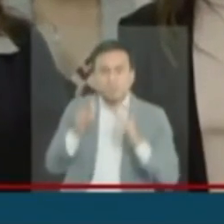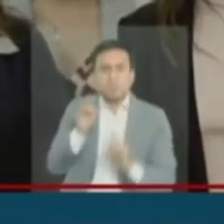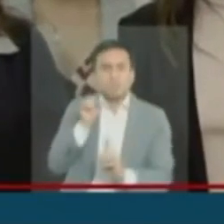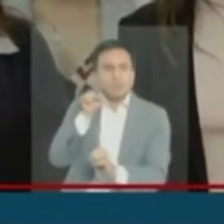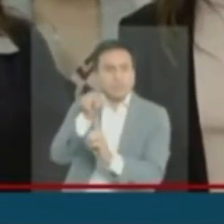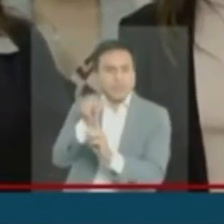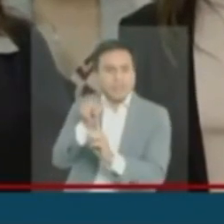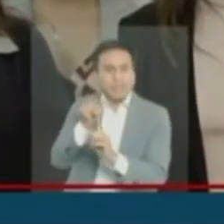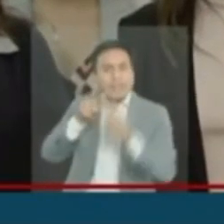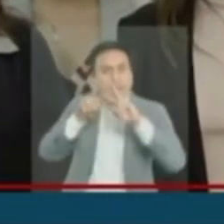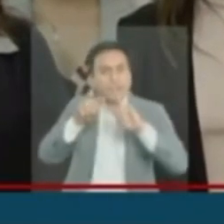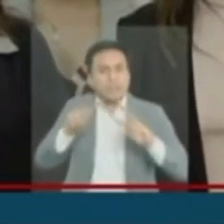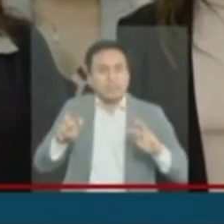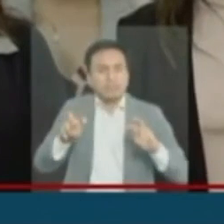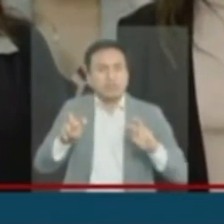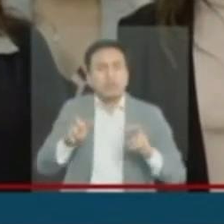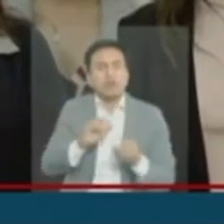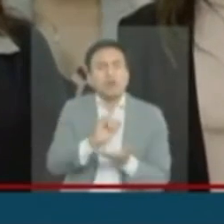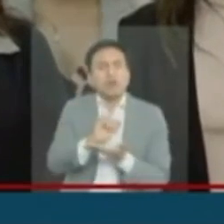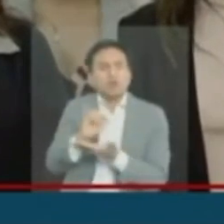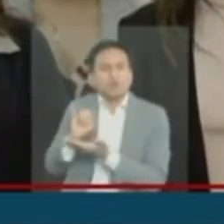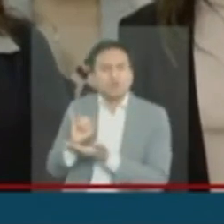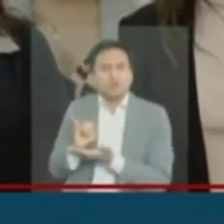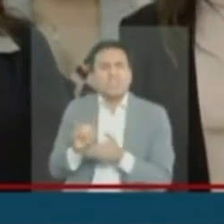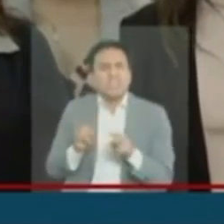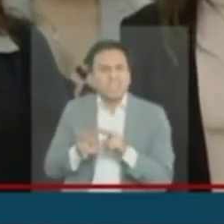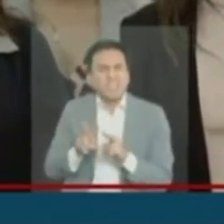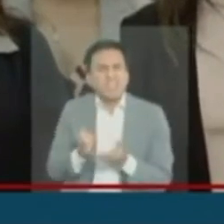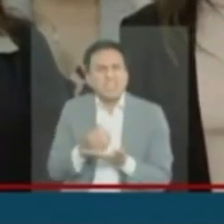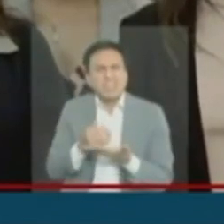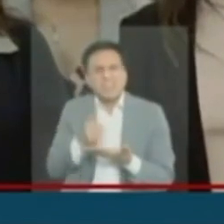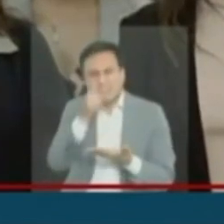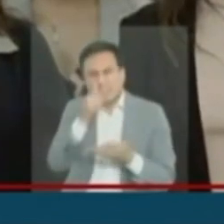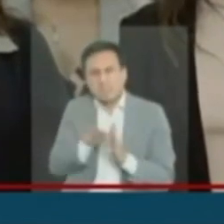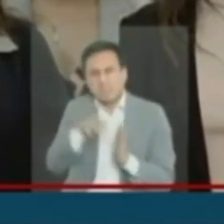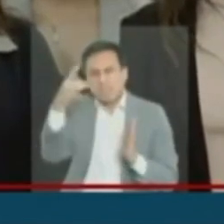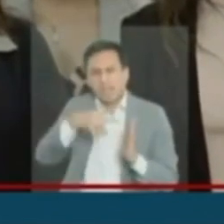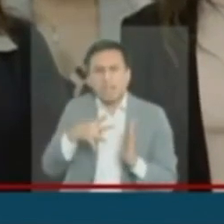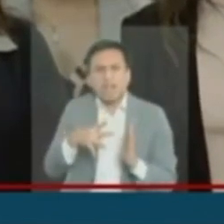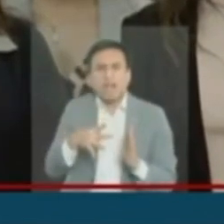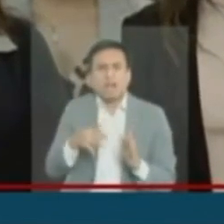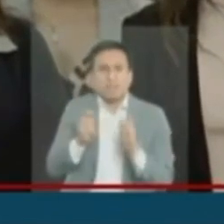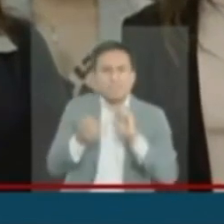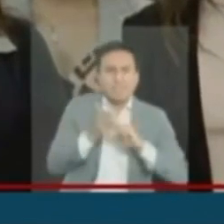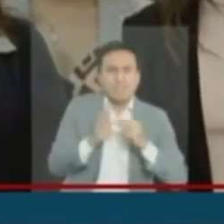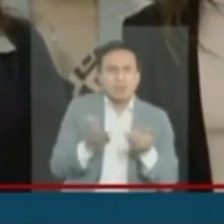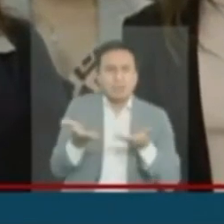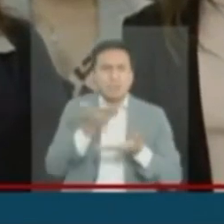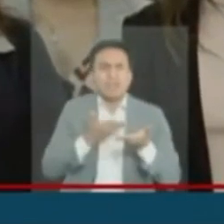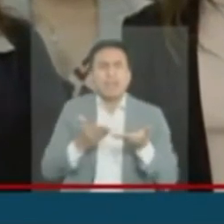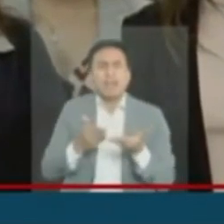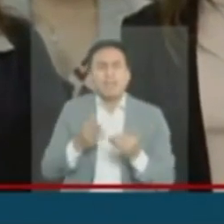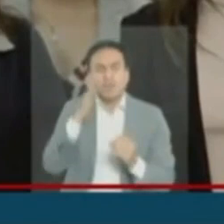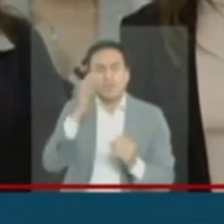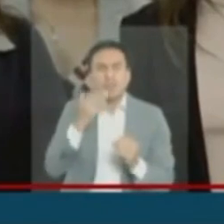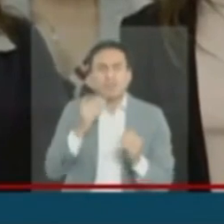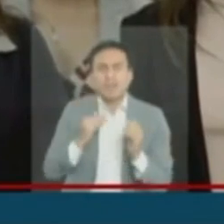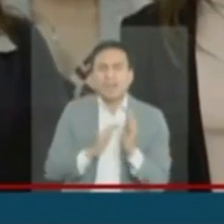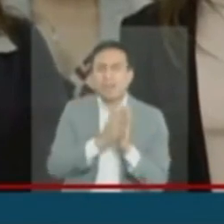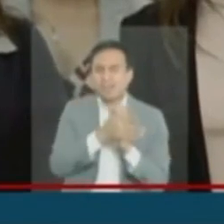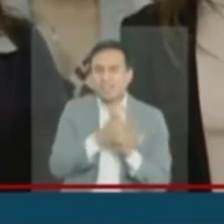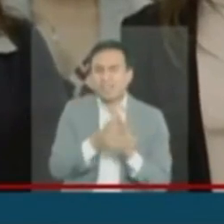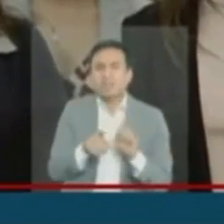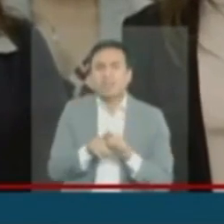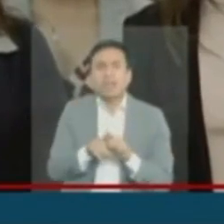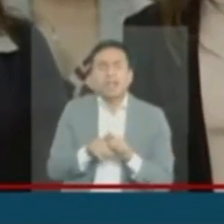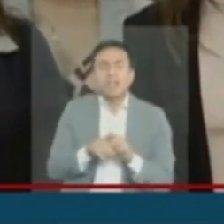of Interior, Iskia Siches, at the press conference. The official justified the measure on the basis of an alleged increase in acts of violence